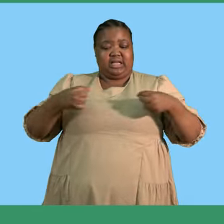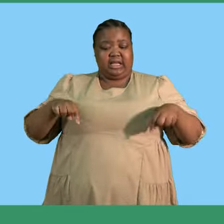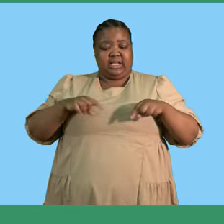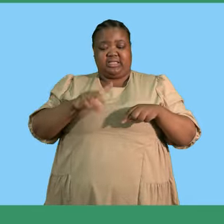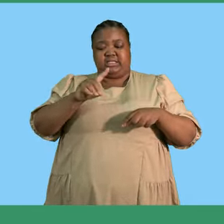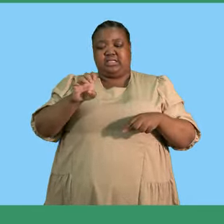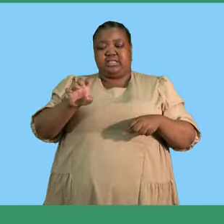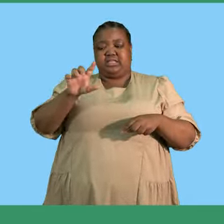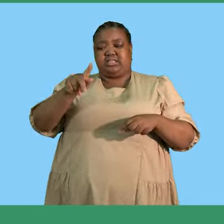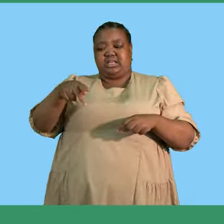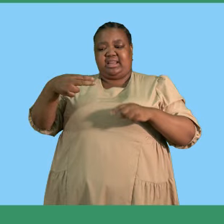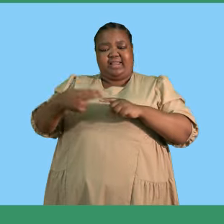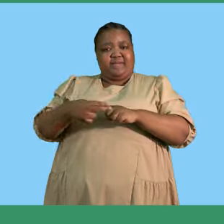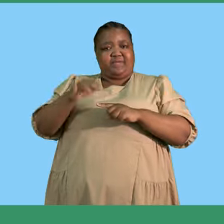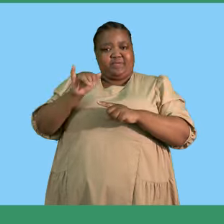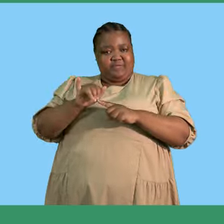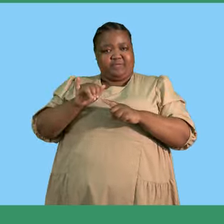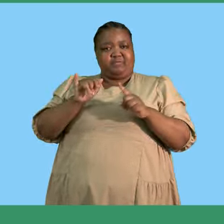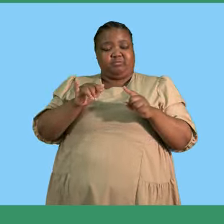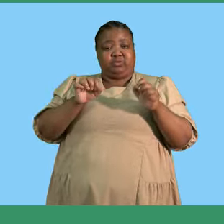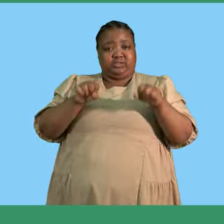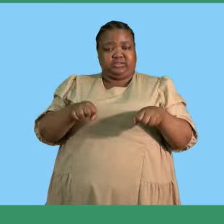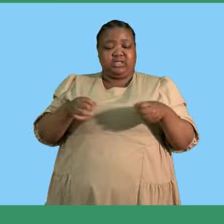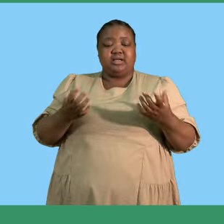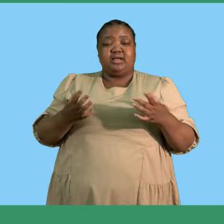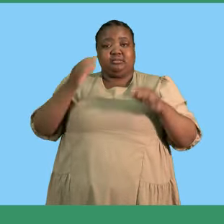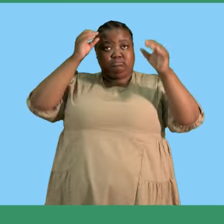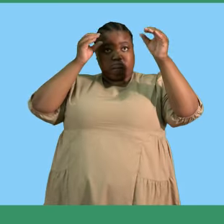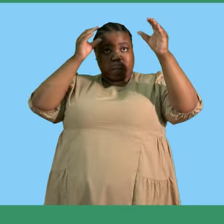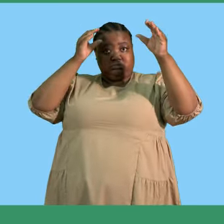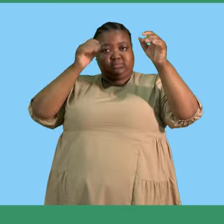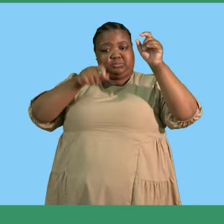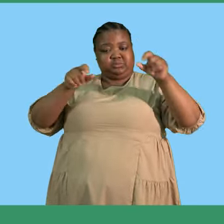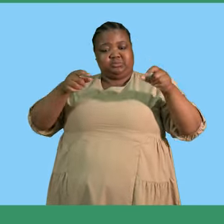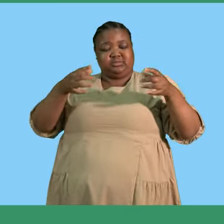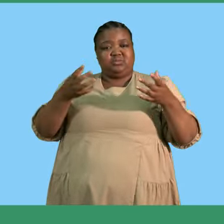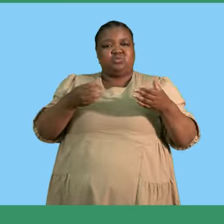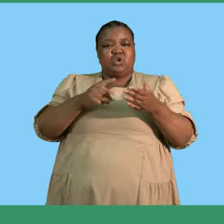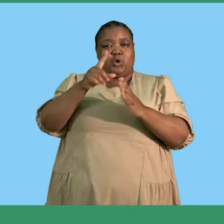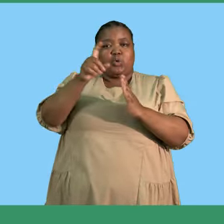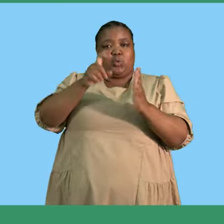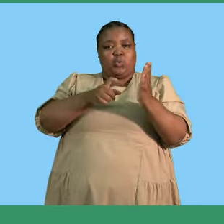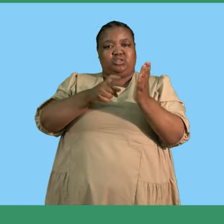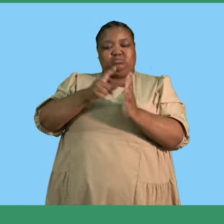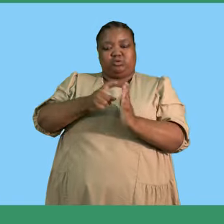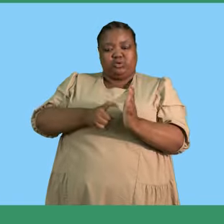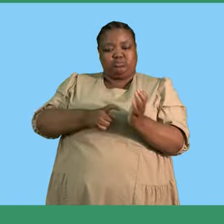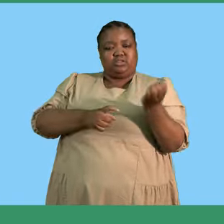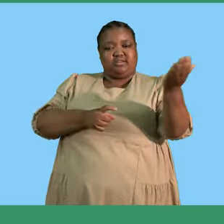Delphi, we are going to have a questionnaire which is given to our experts to help to solve the